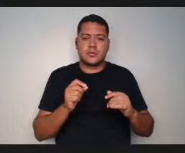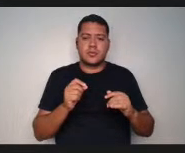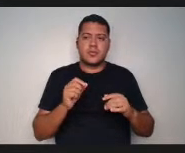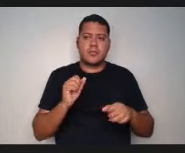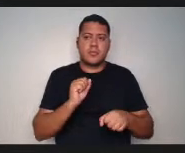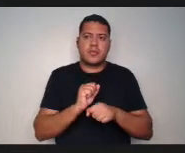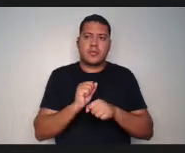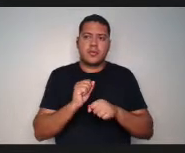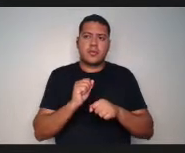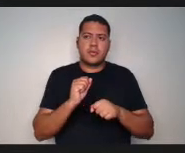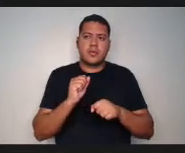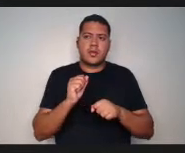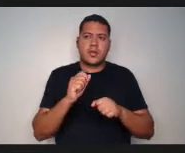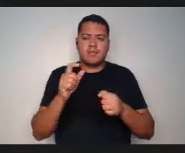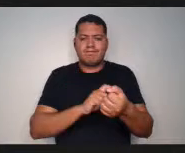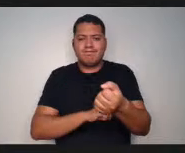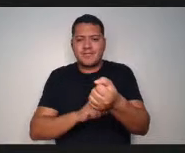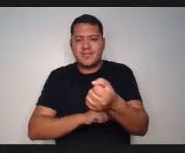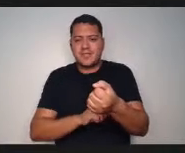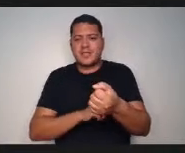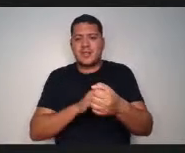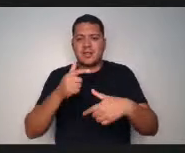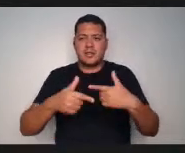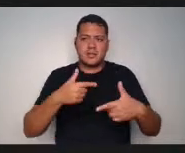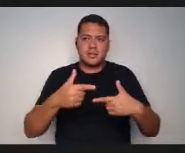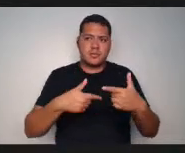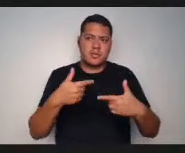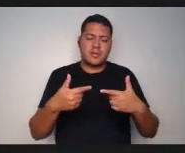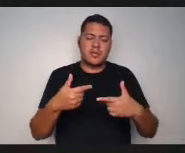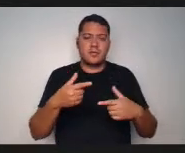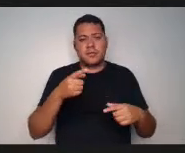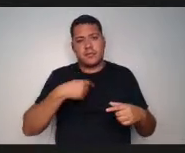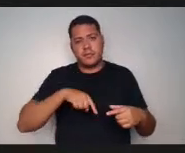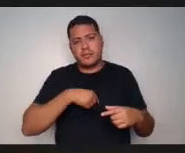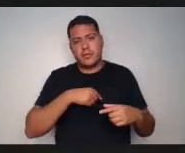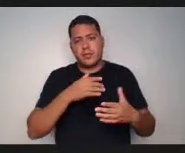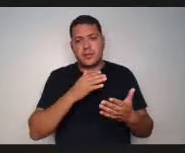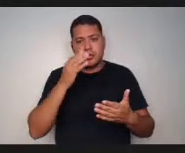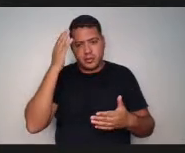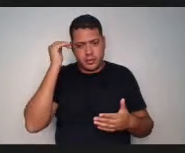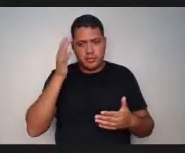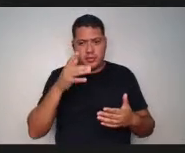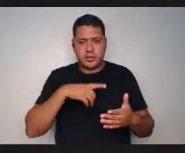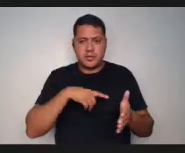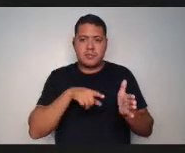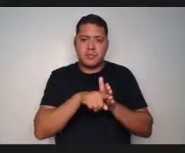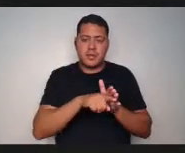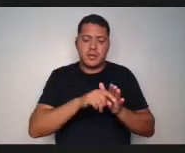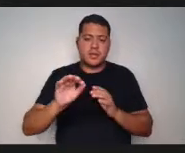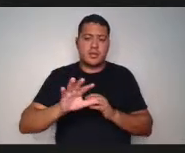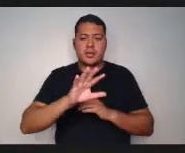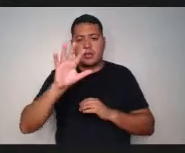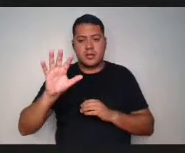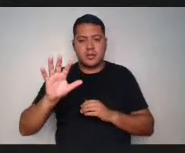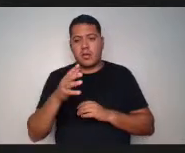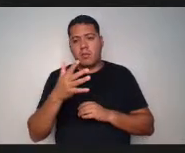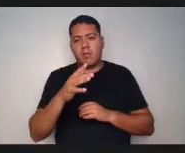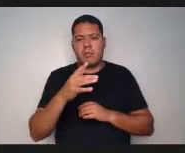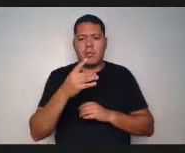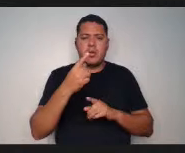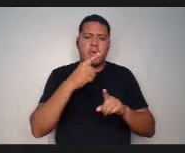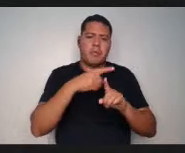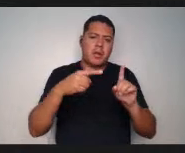States, we know from national surveys that usually around 30% of US adults report